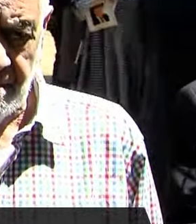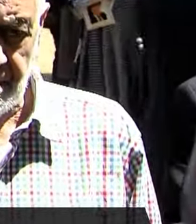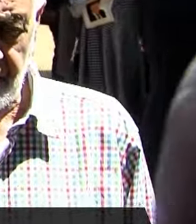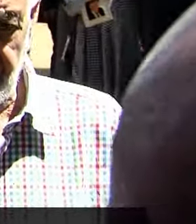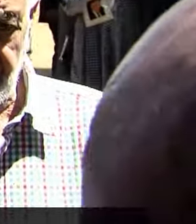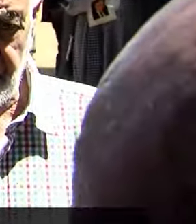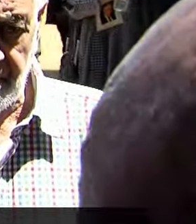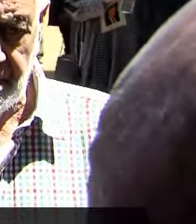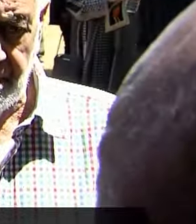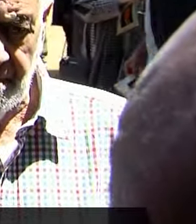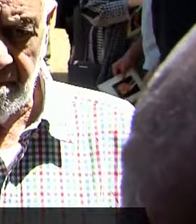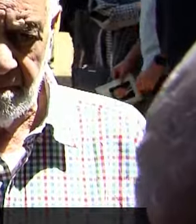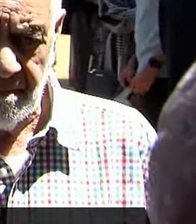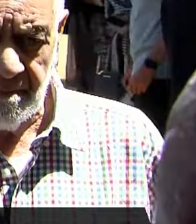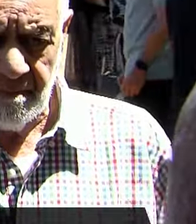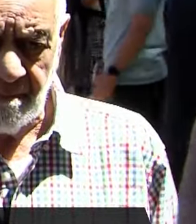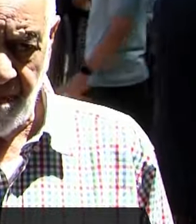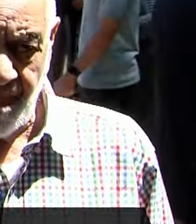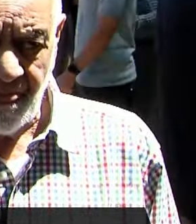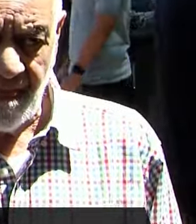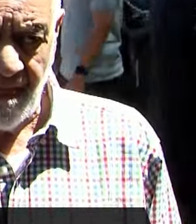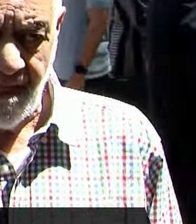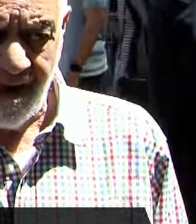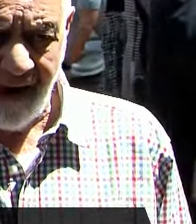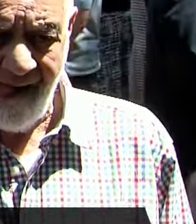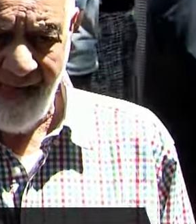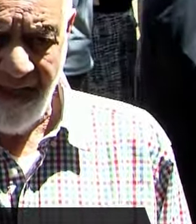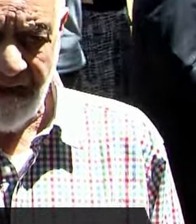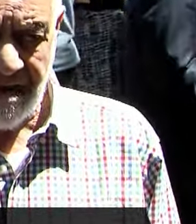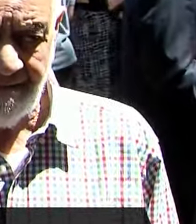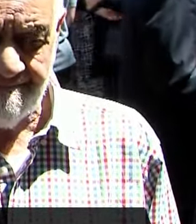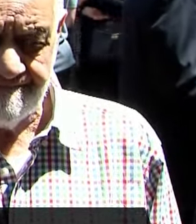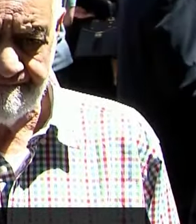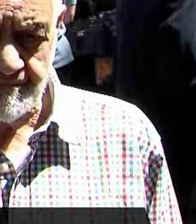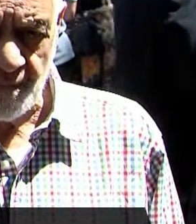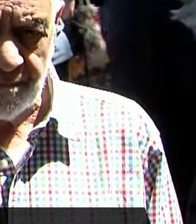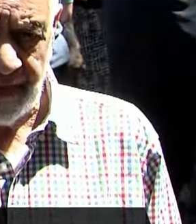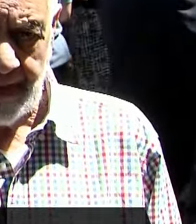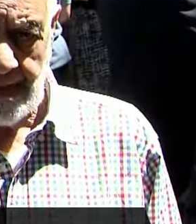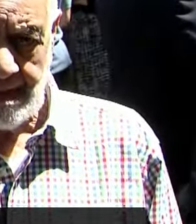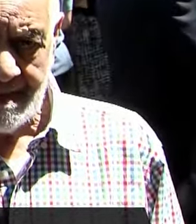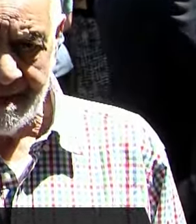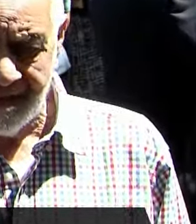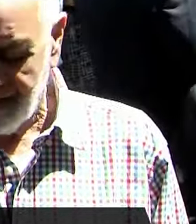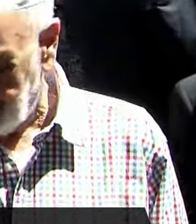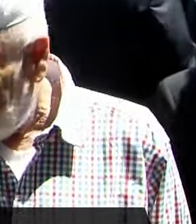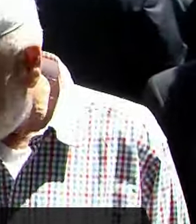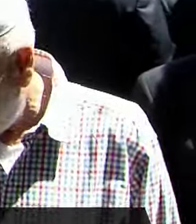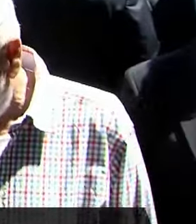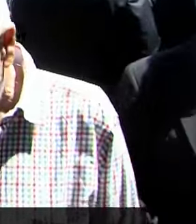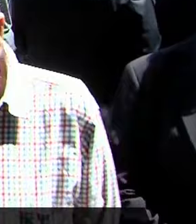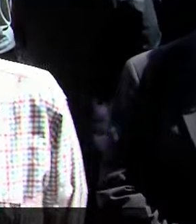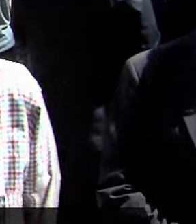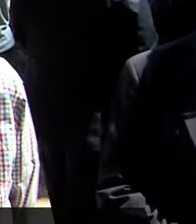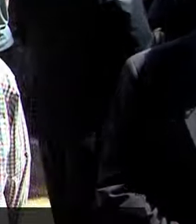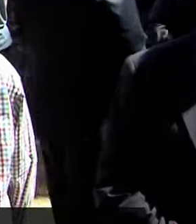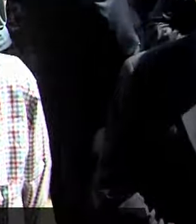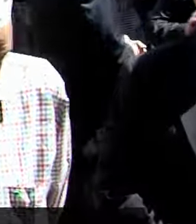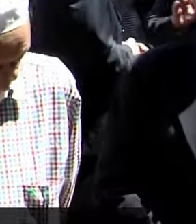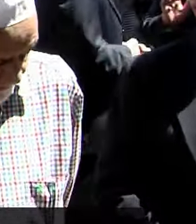were in our midst and we can't hold it against them. We can only try to